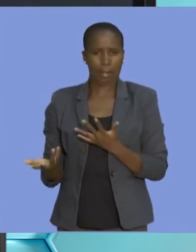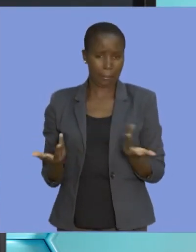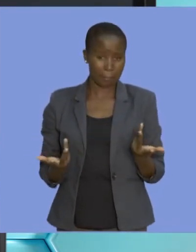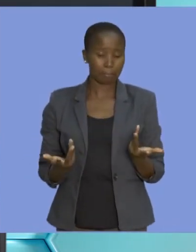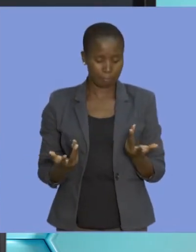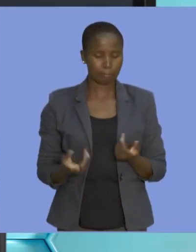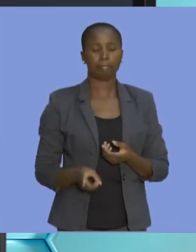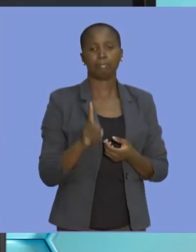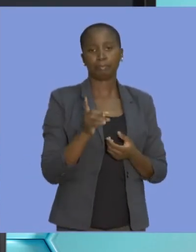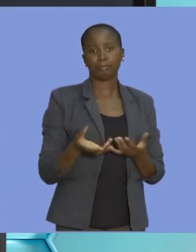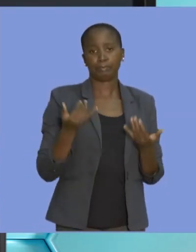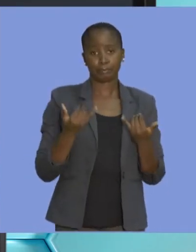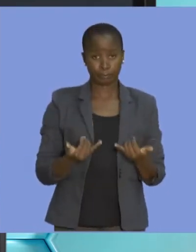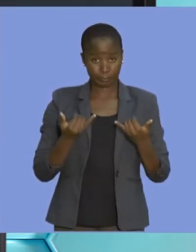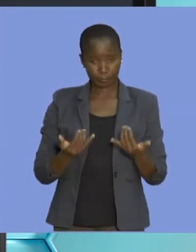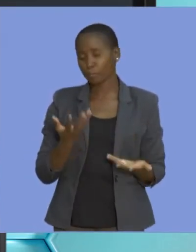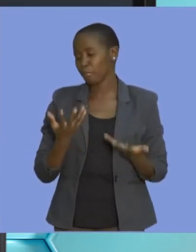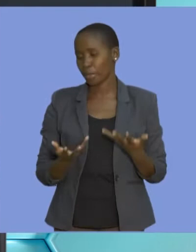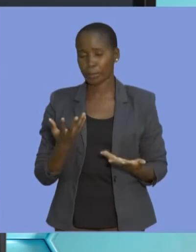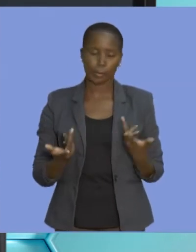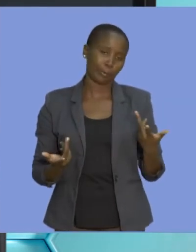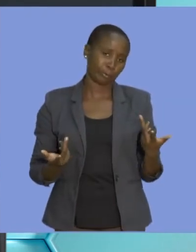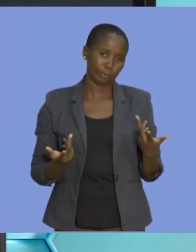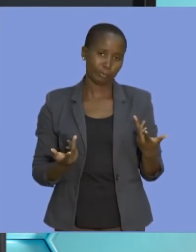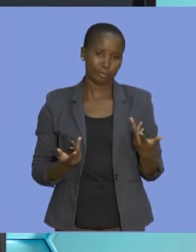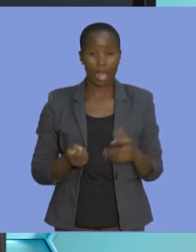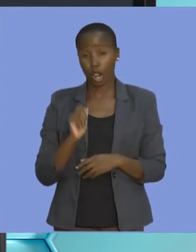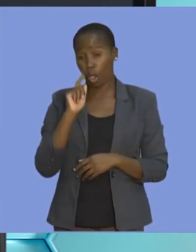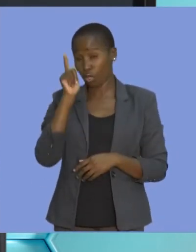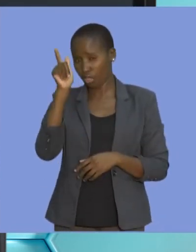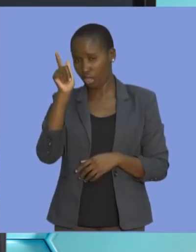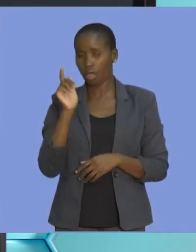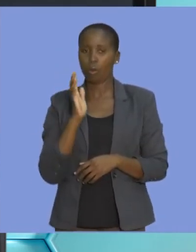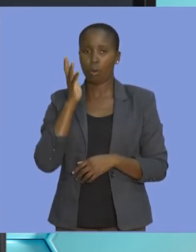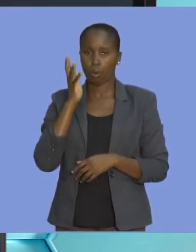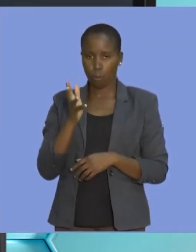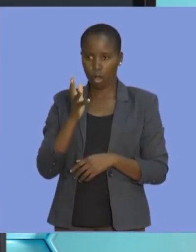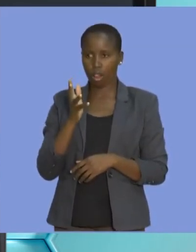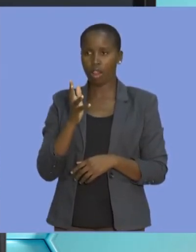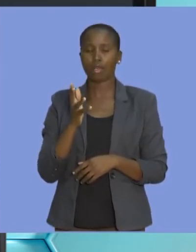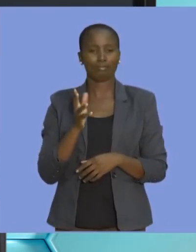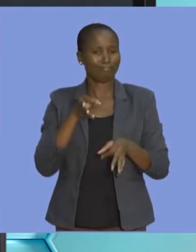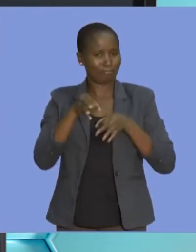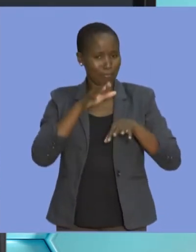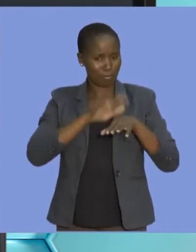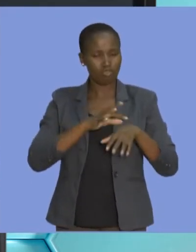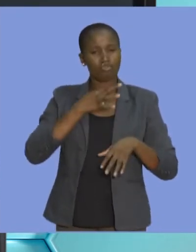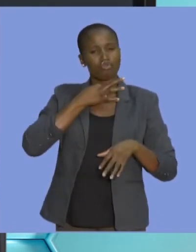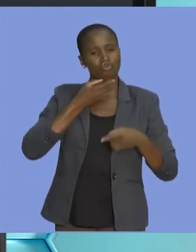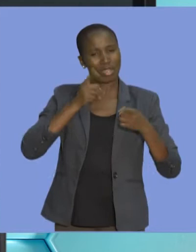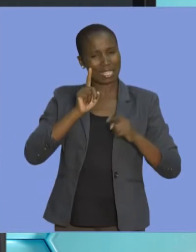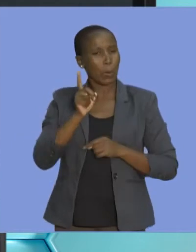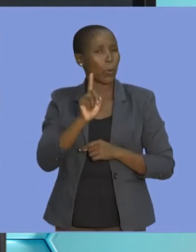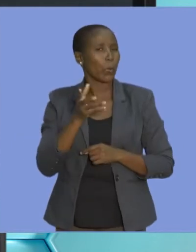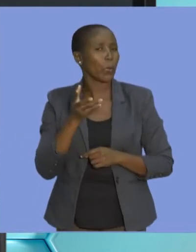today, or maybe at some later time, we'll actually, if we don't touch on what risk means, is actually